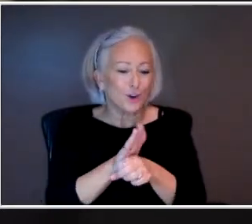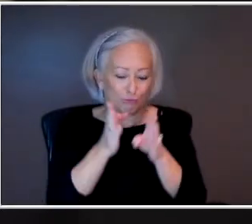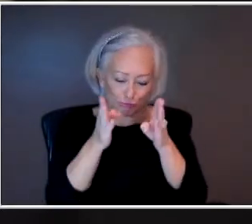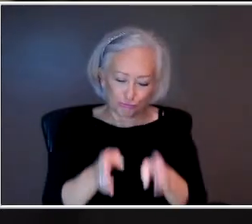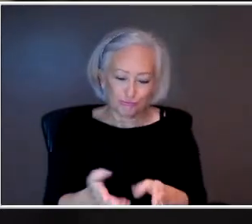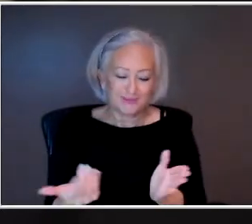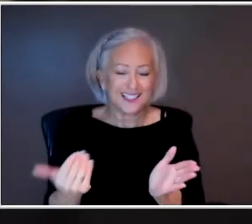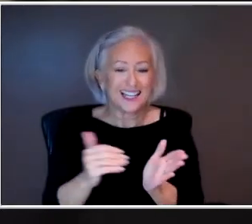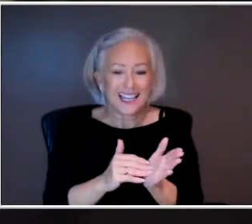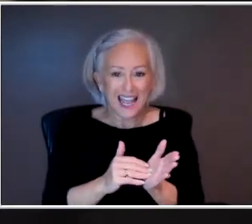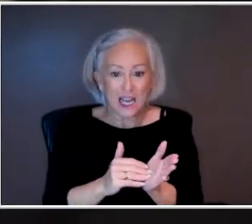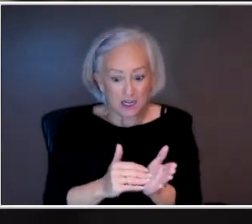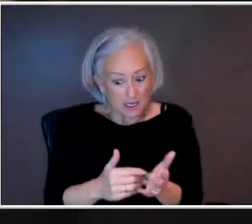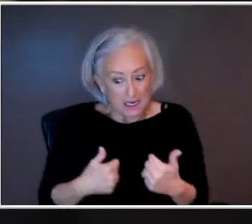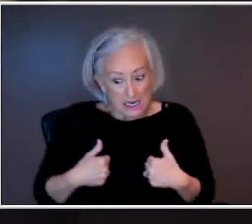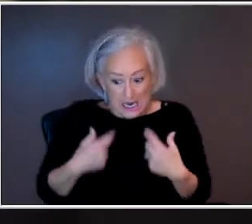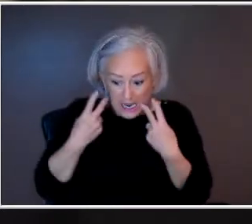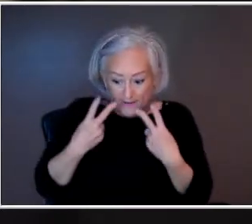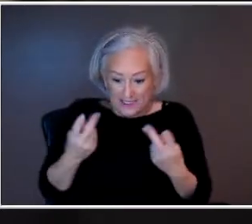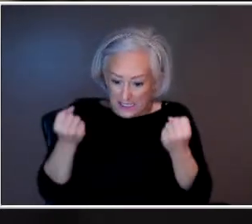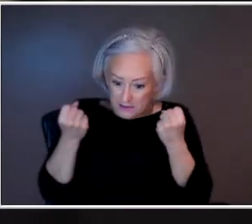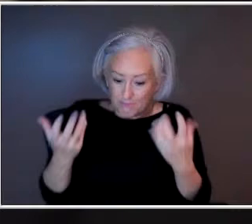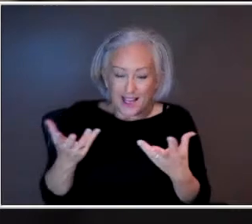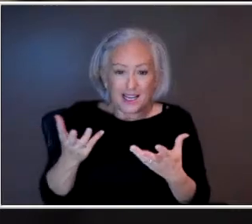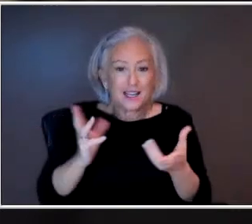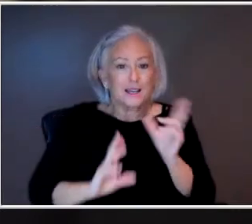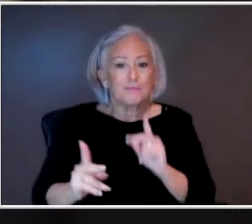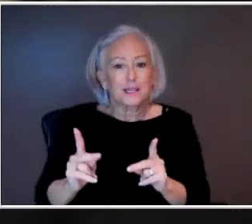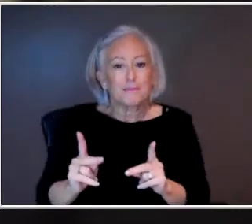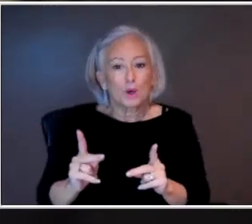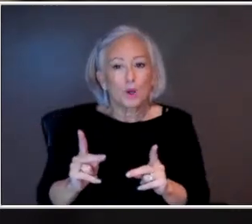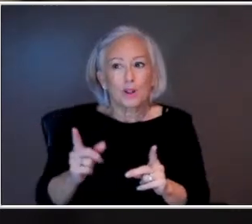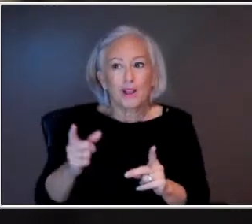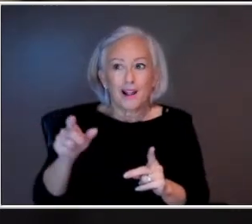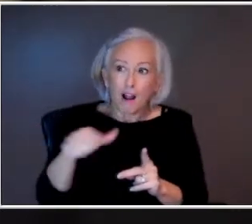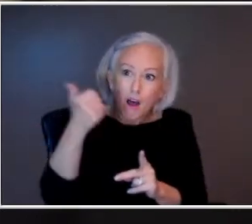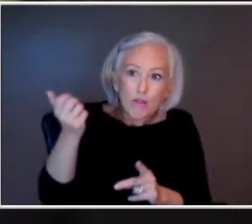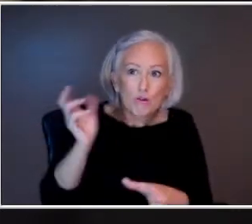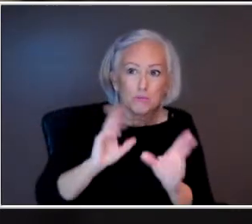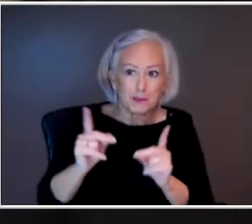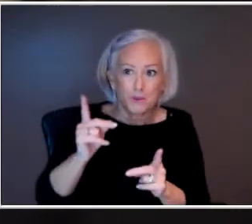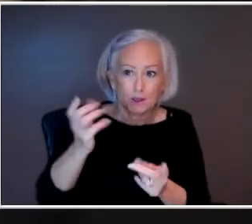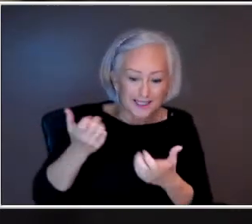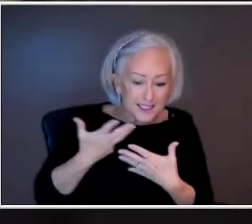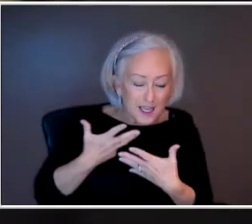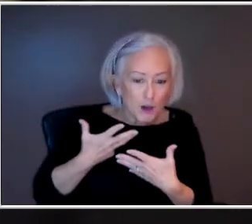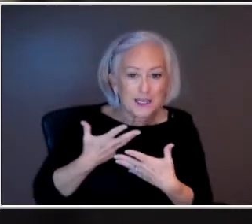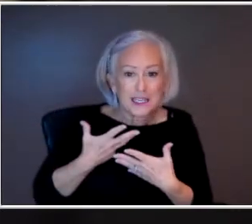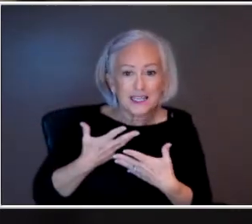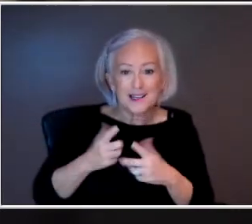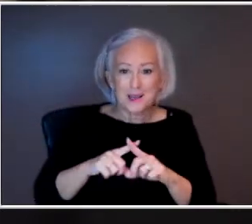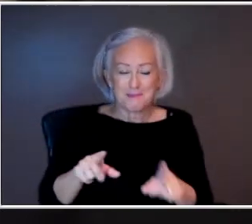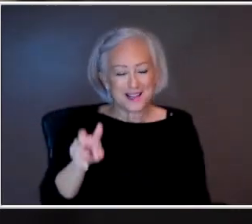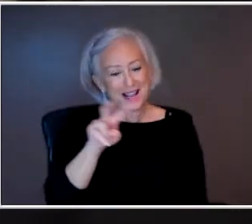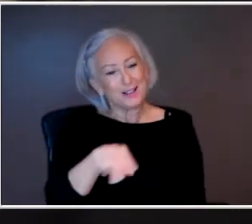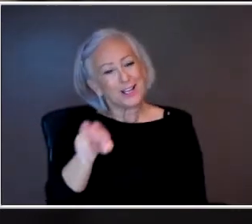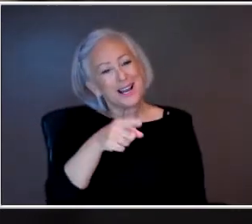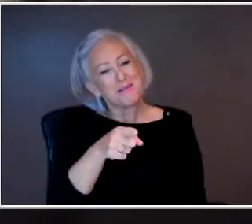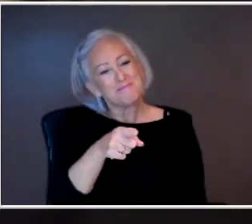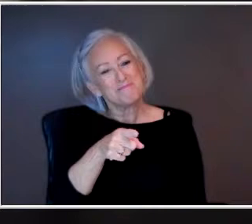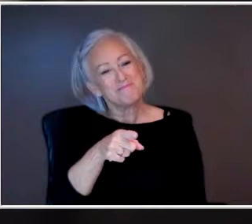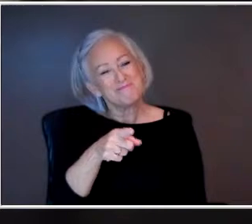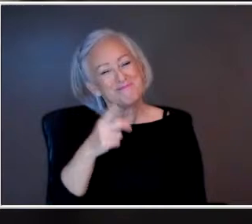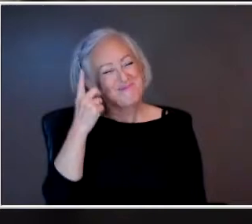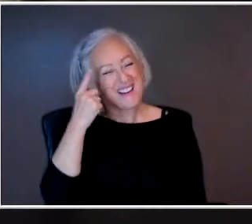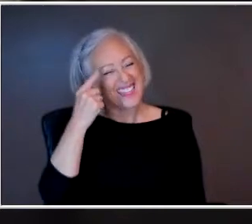I've seen a lot of people tell me, okay, but just watching him, I'm like, I think he's better. I mean, he's running